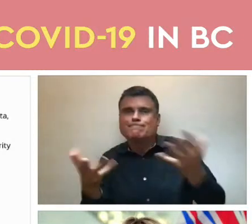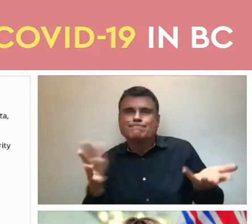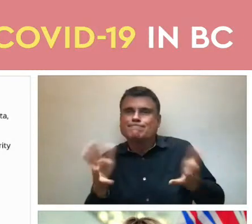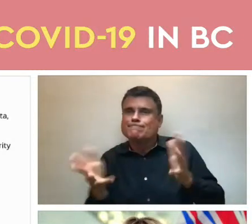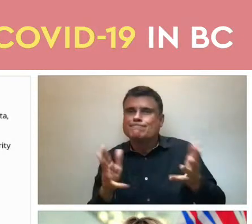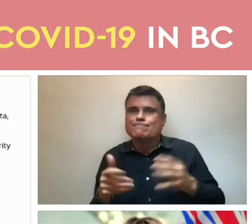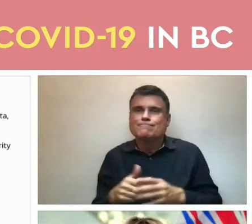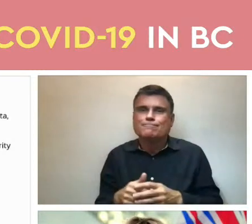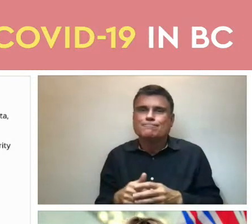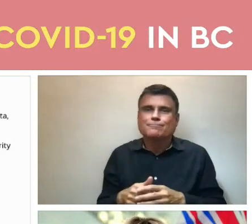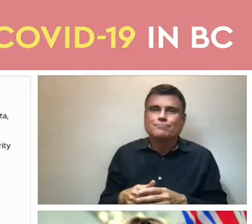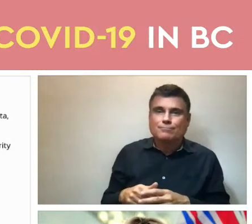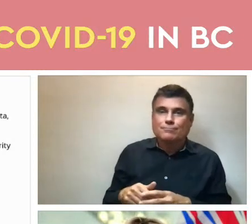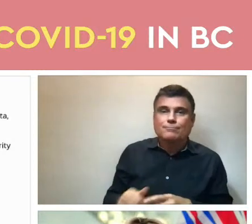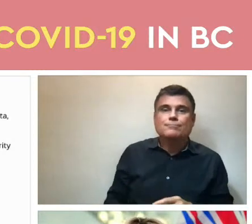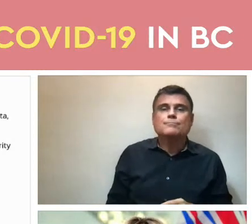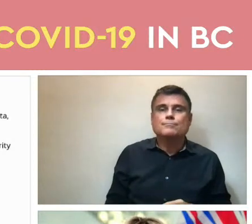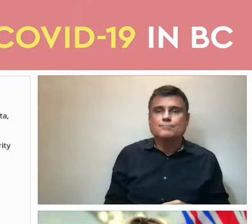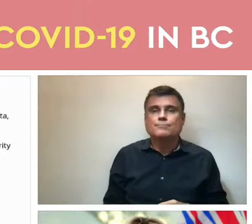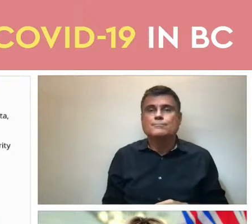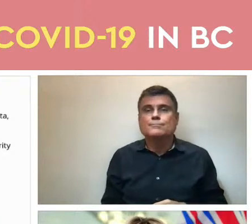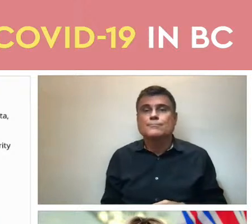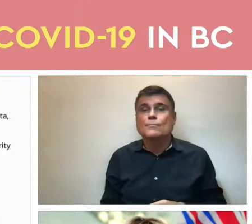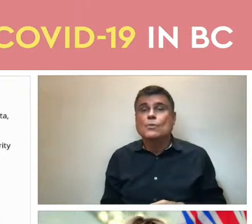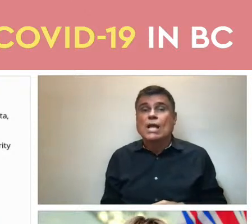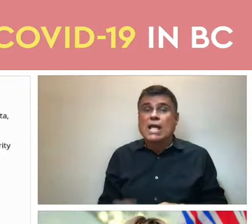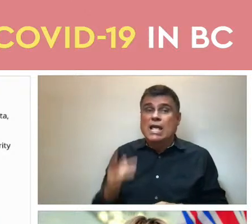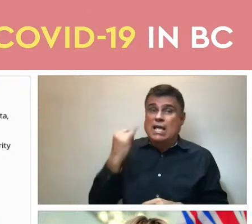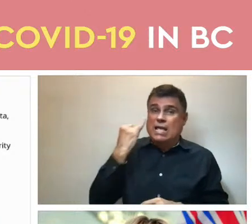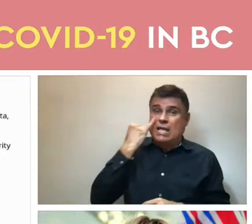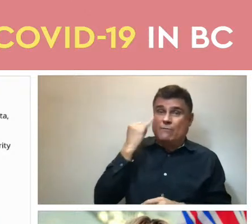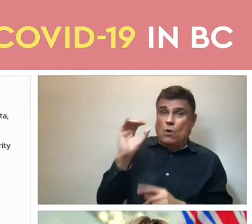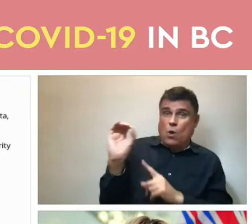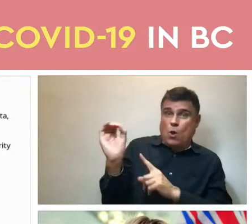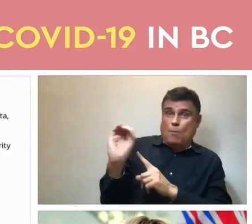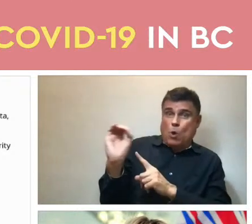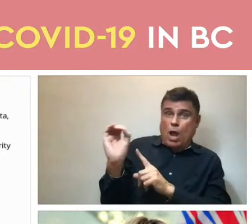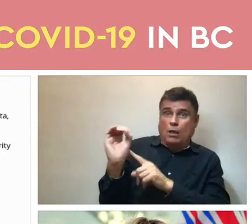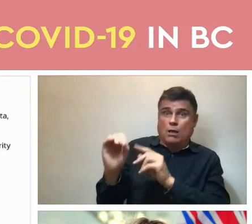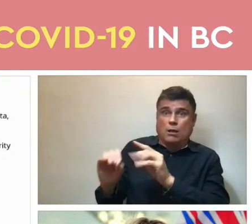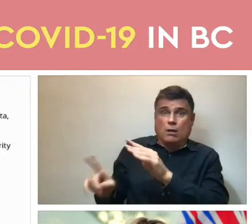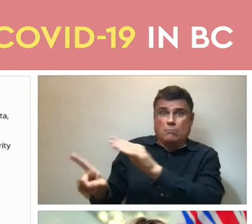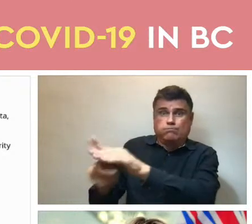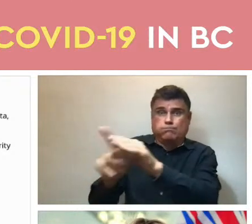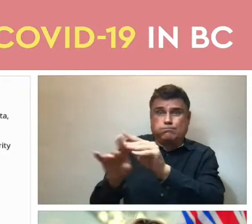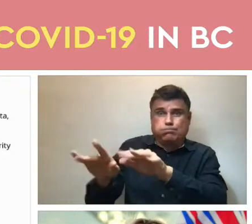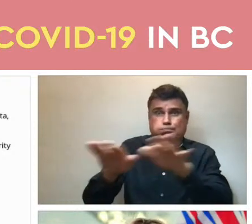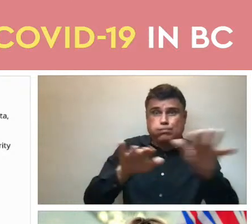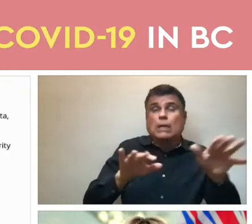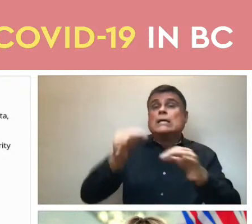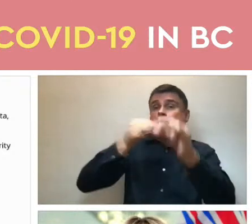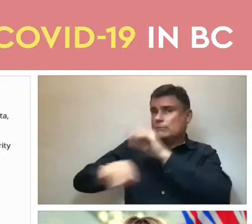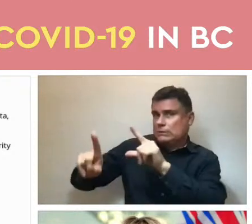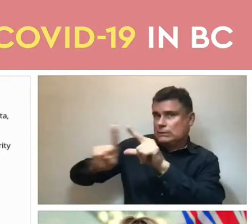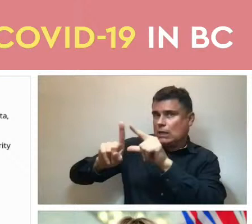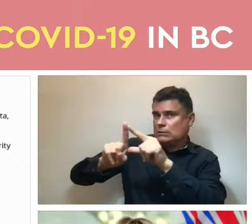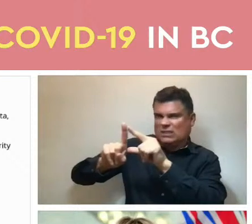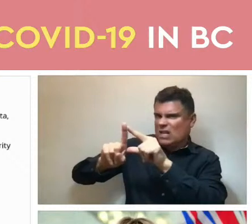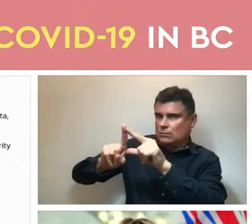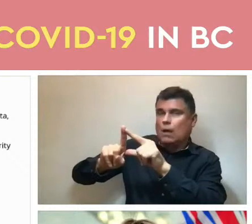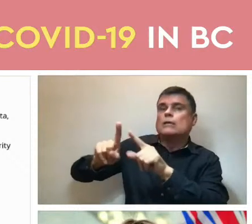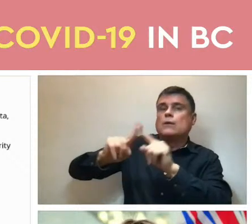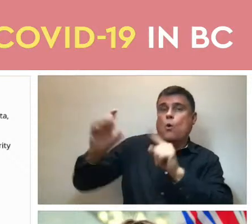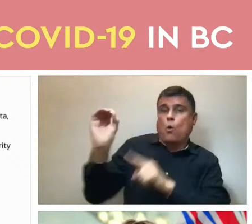to spread widely and displace the Delta that we've been dealing with for the last few months. So what this does is offers